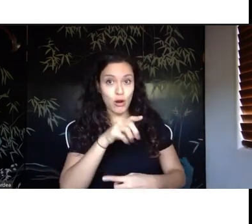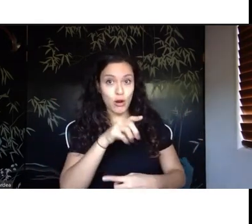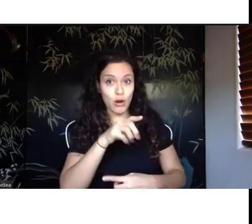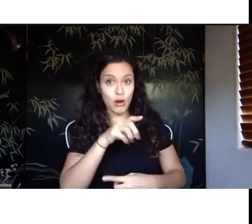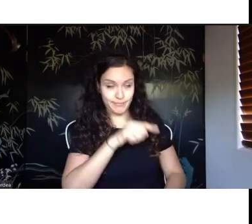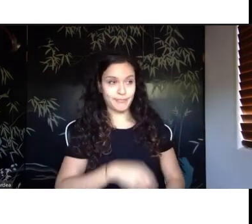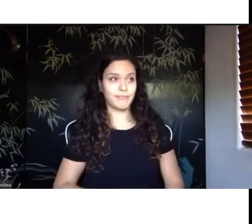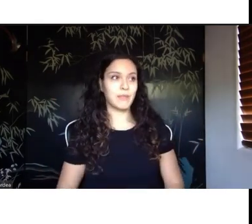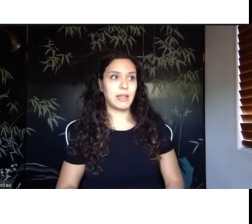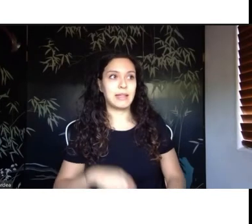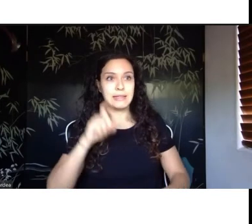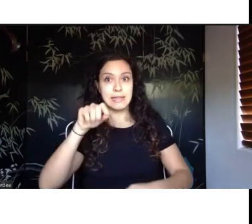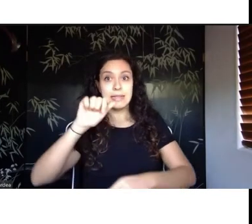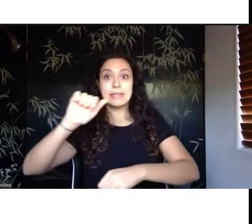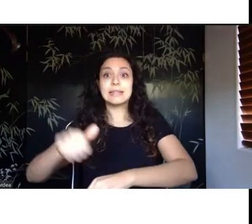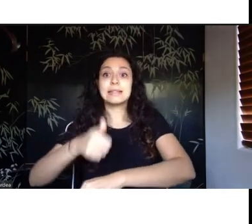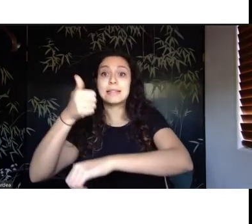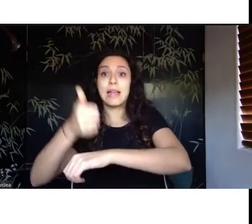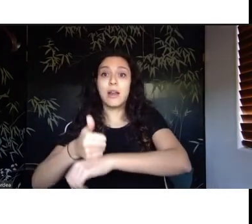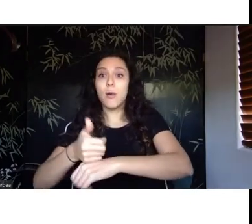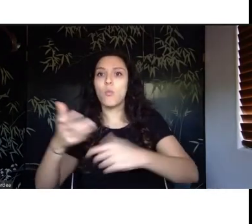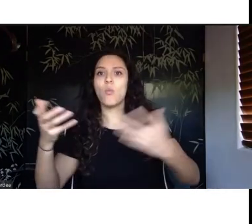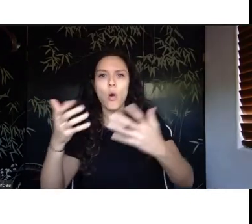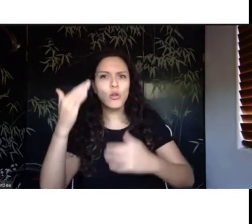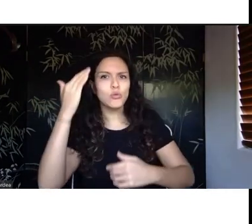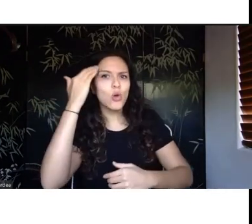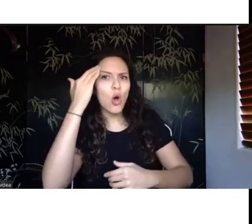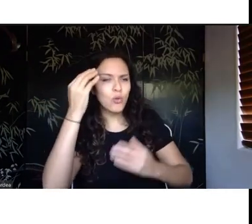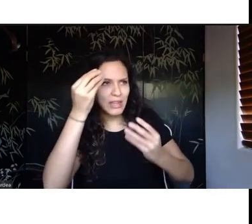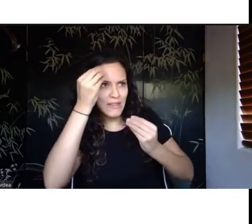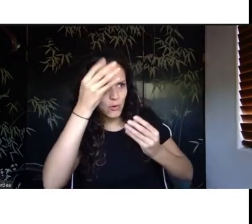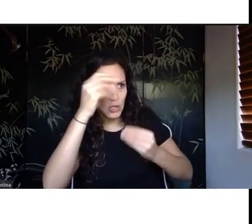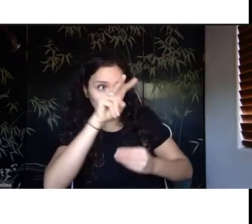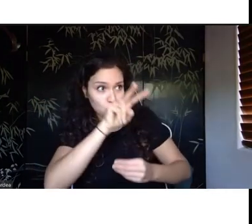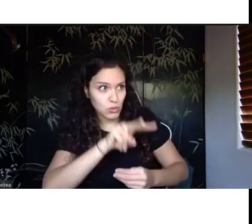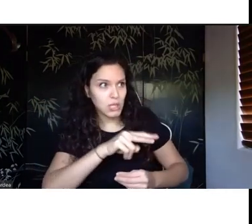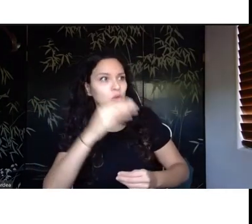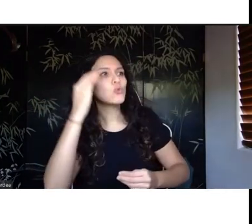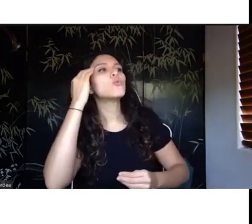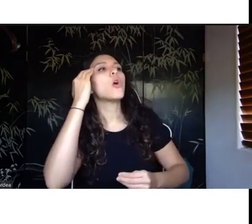Well, using the data from the chart, I need to set up what I know.